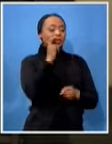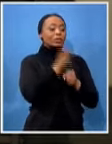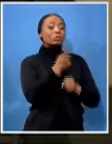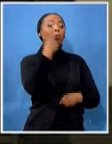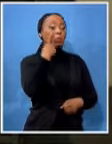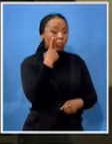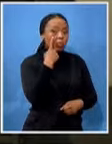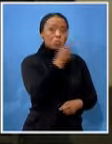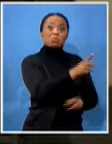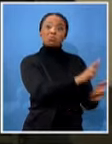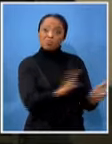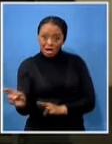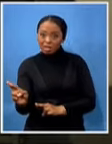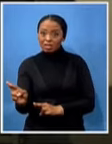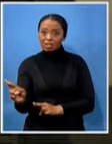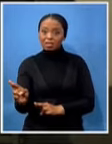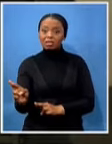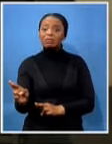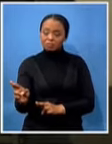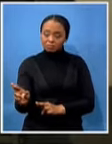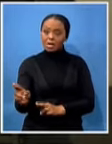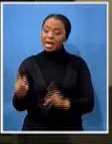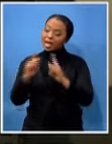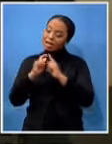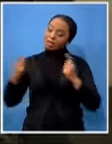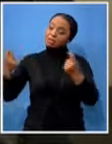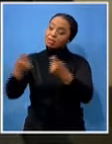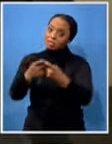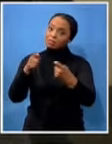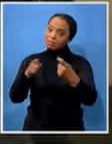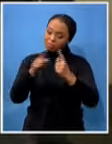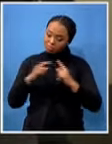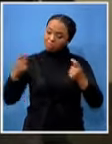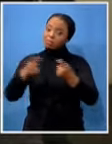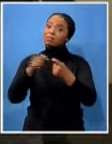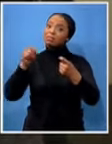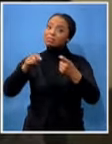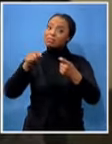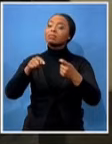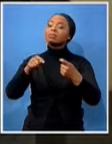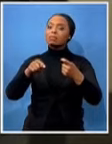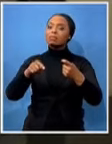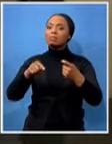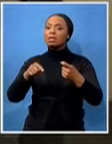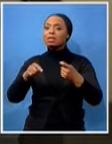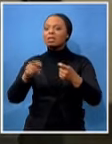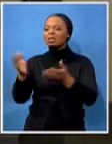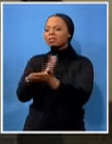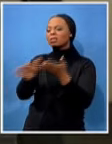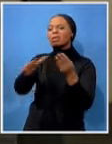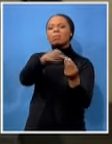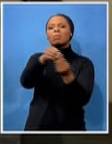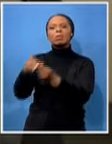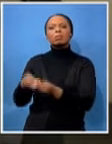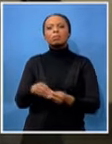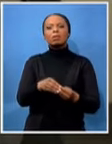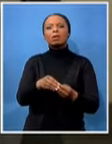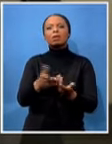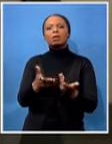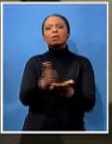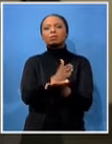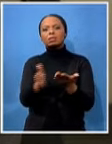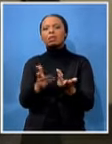that you must have their number as well. If you guys feel you have a problem, they must also come and support you. They